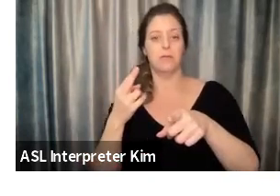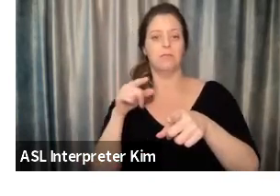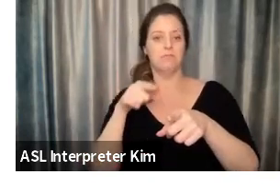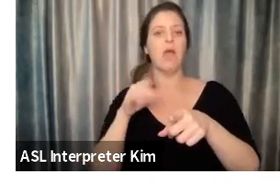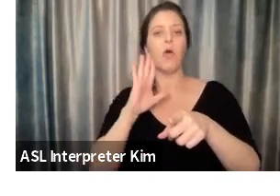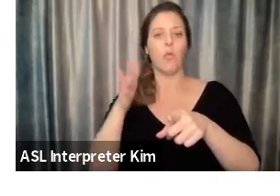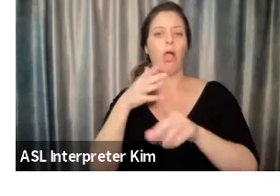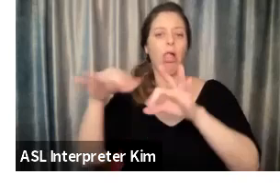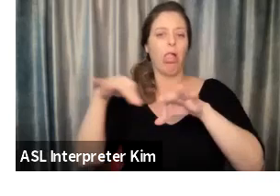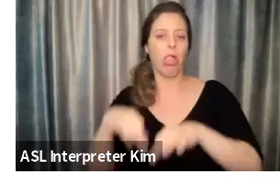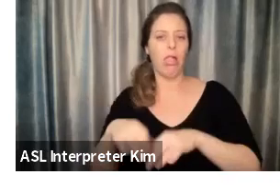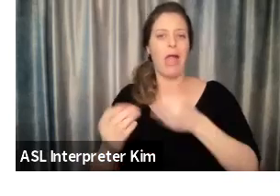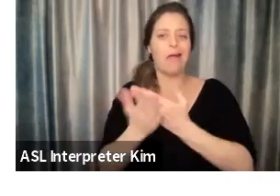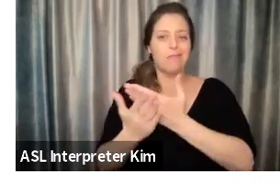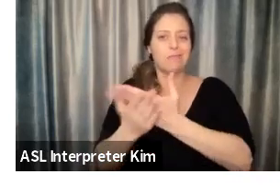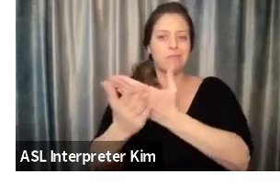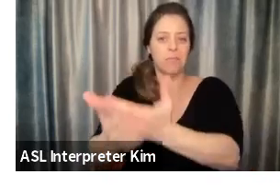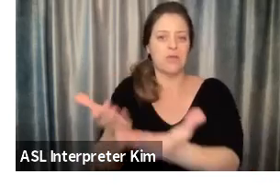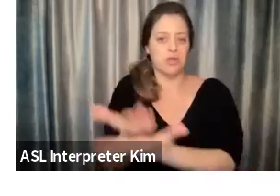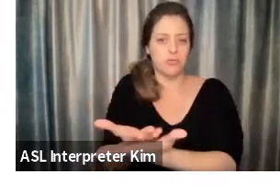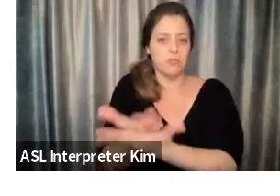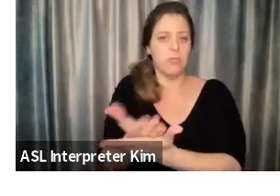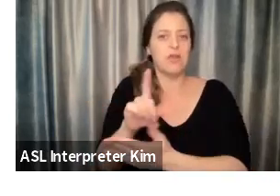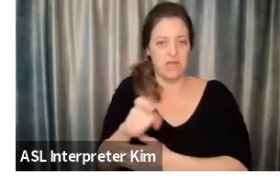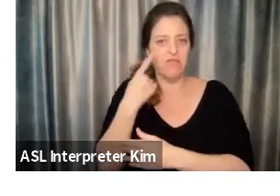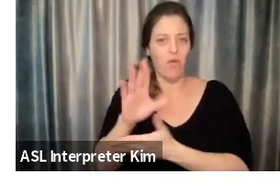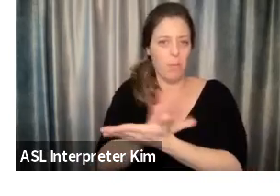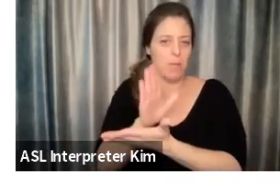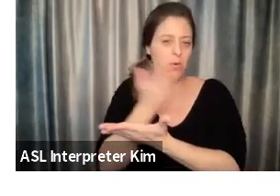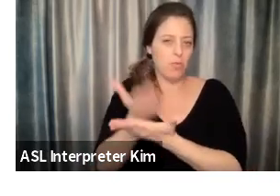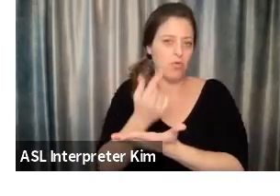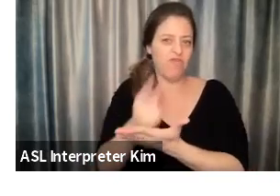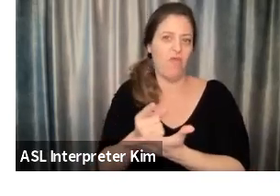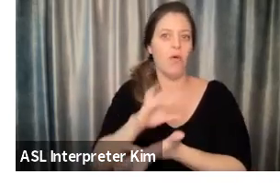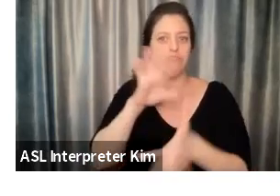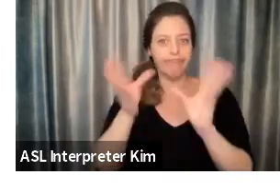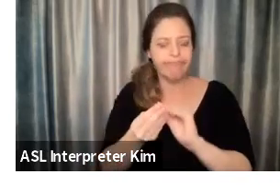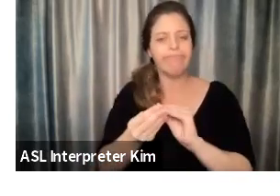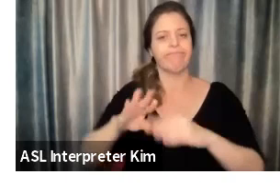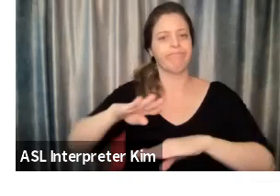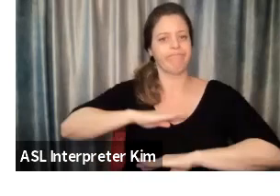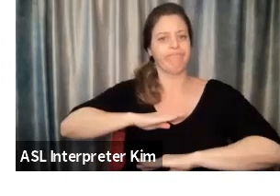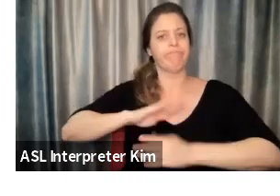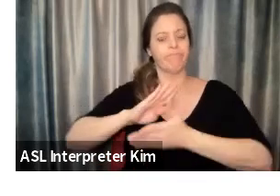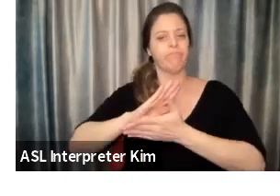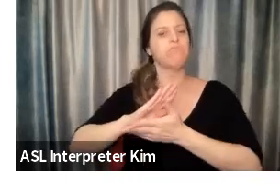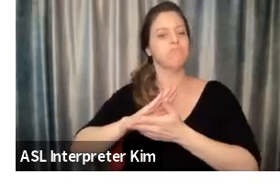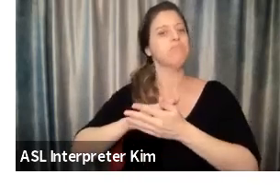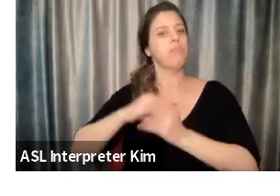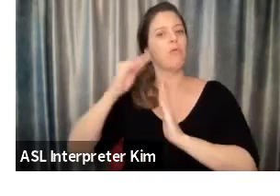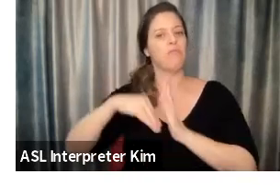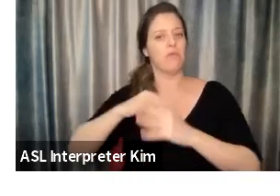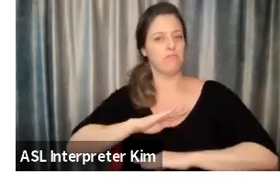additional documents you would need to gather in order for the application to be completed, and attach those supporting